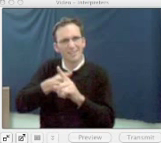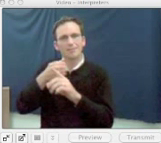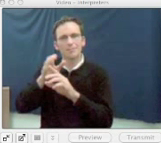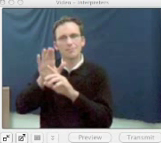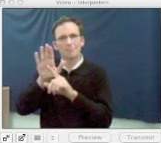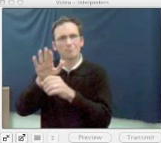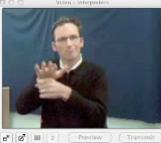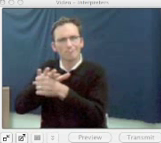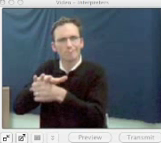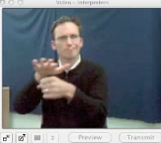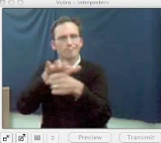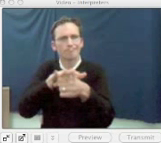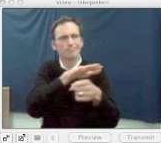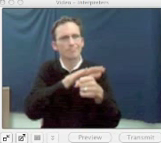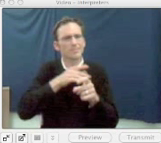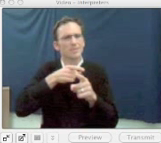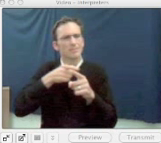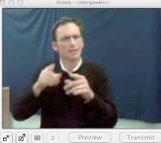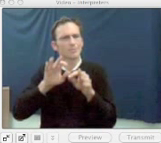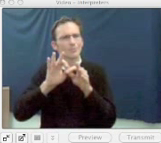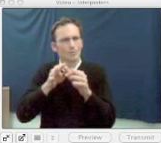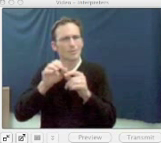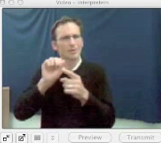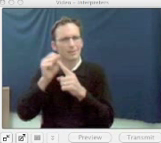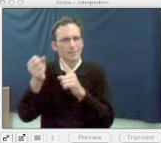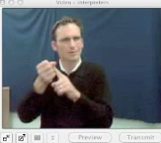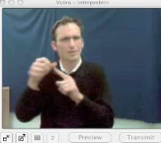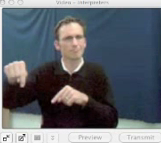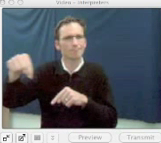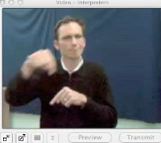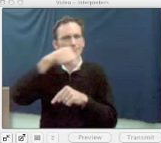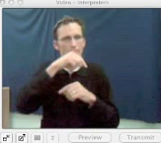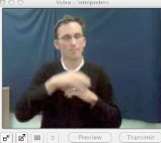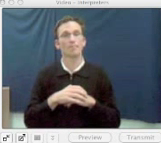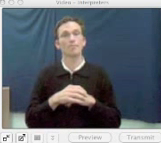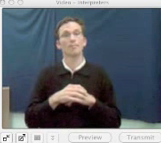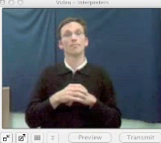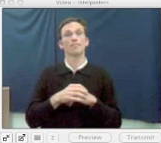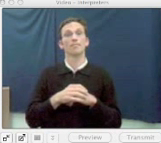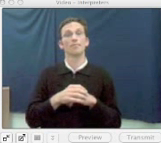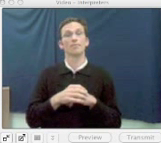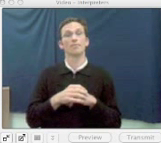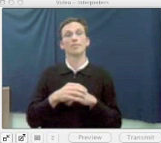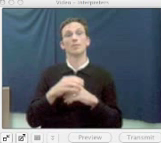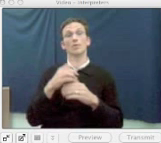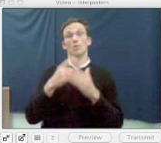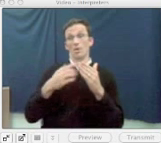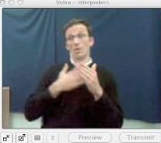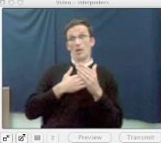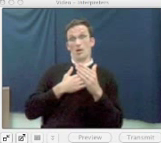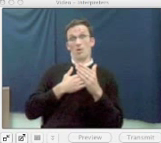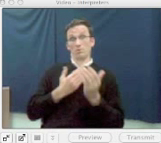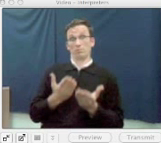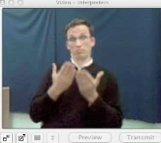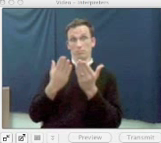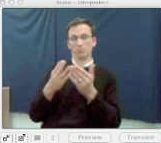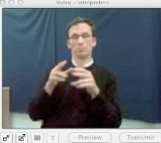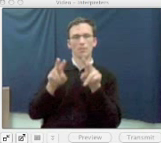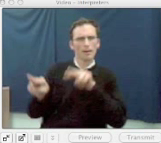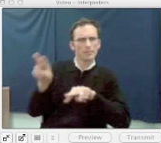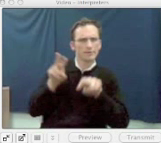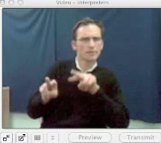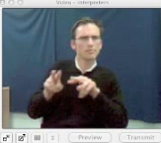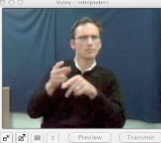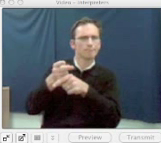I would suggest that, again, our technique of what we call observation supervision is the best way to expose interpreters